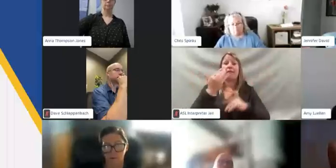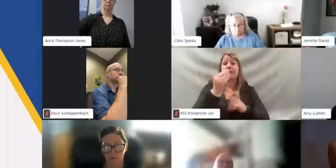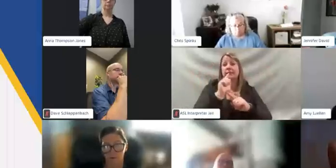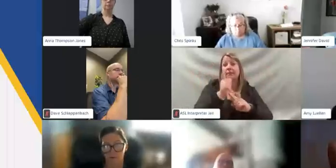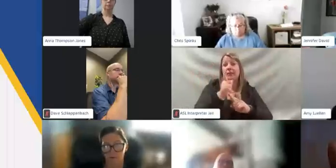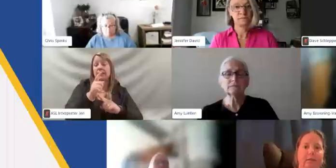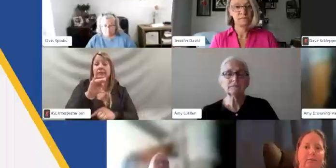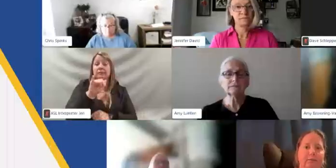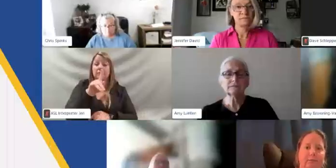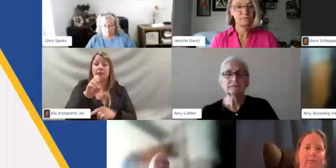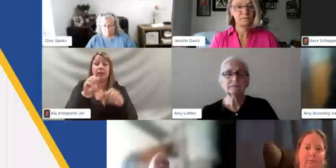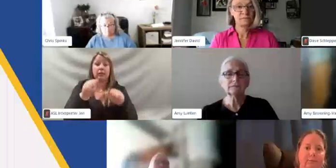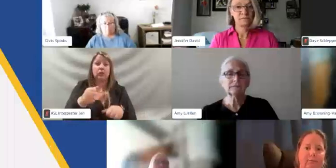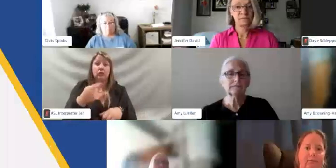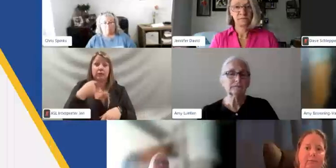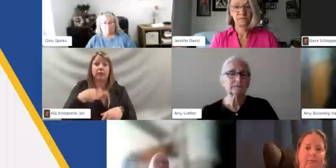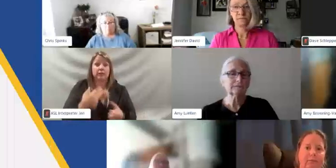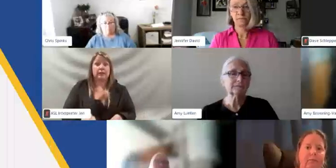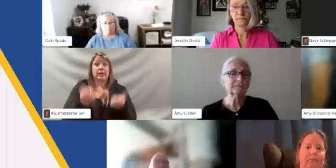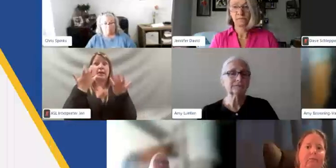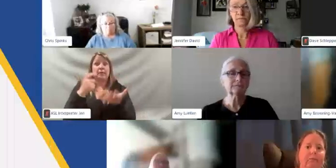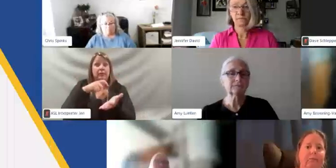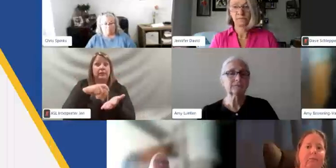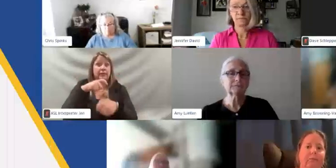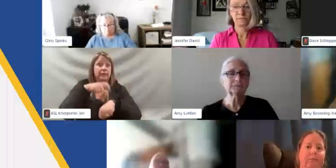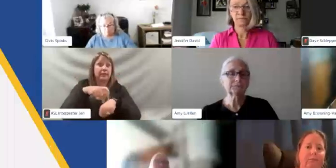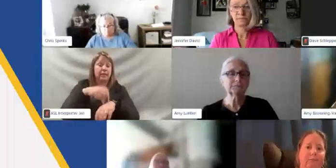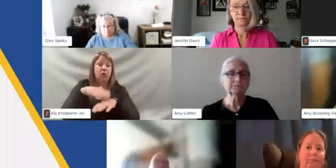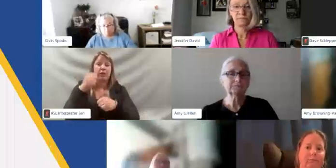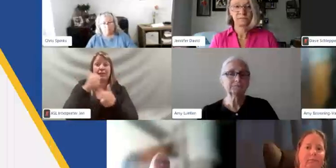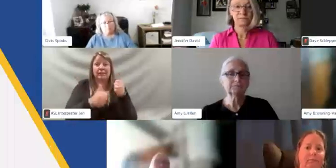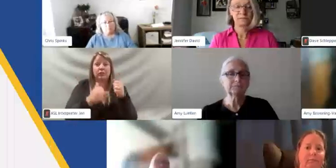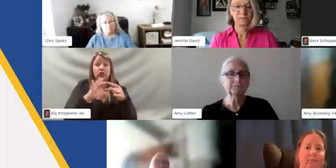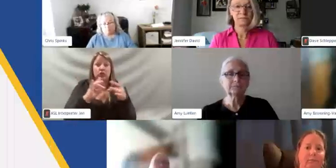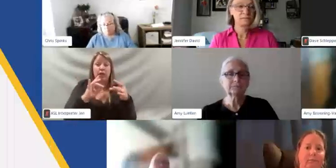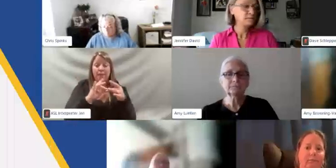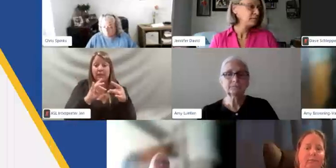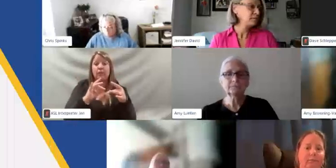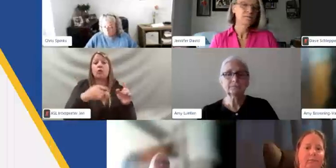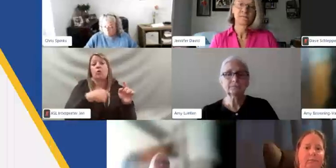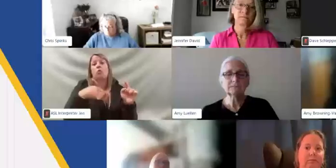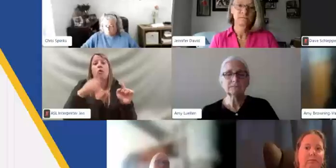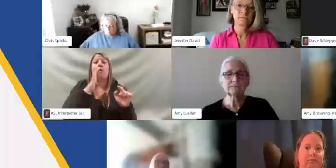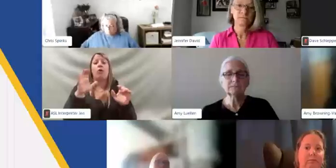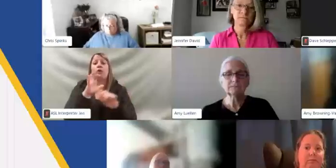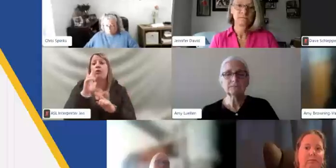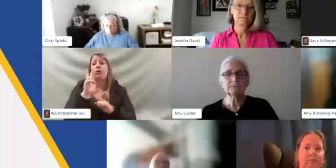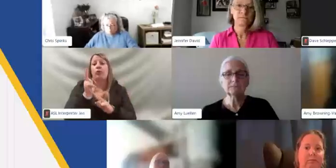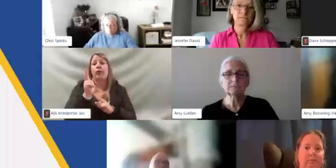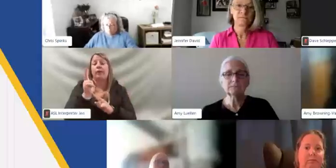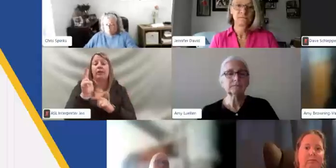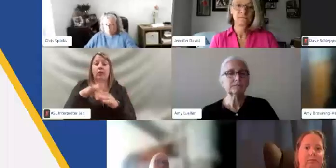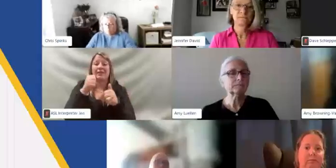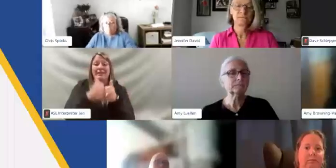minutes. Mike, can you tell us how much time we've got on each of the comments? Yes, we will do 3 minutes on each